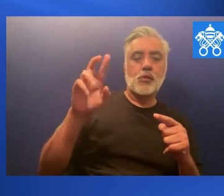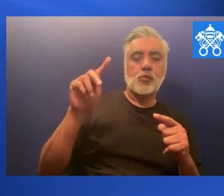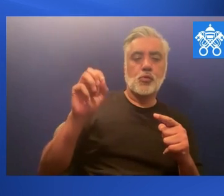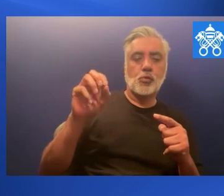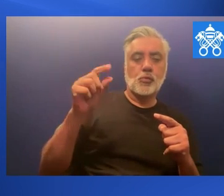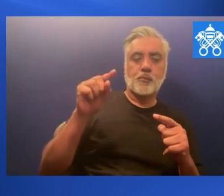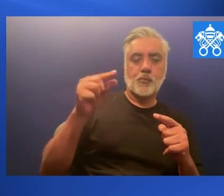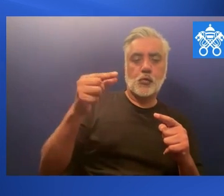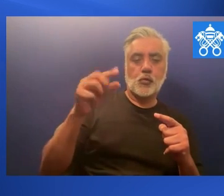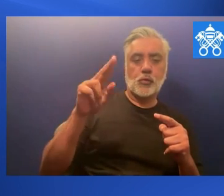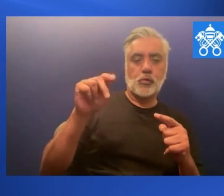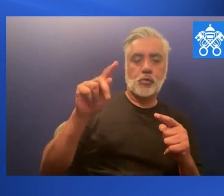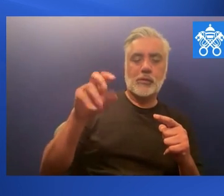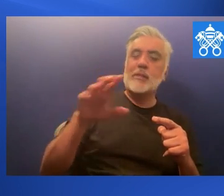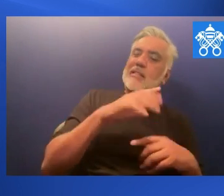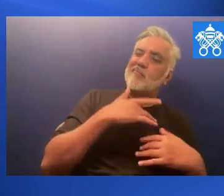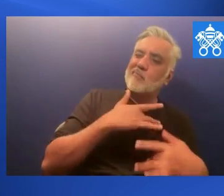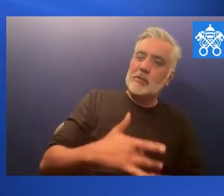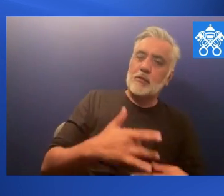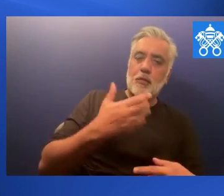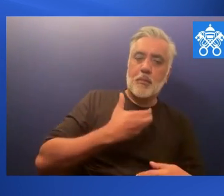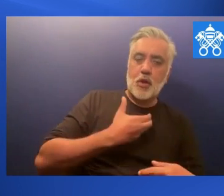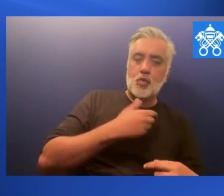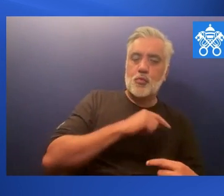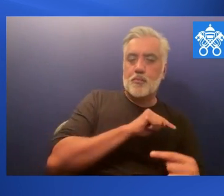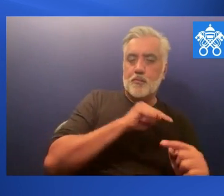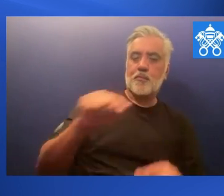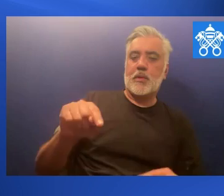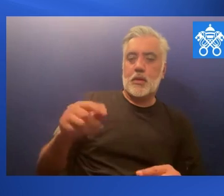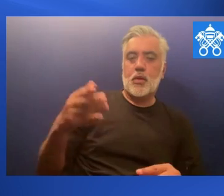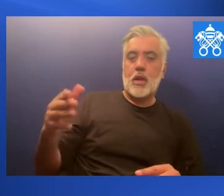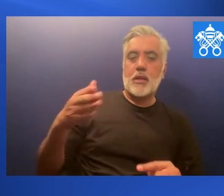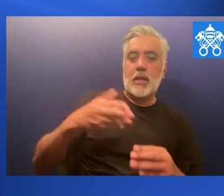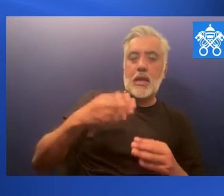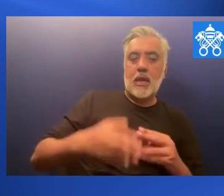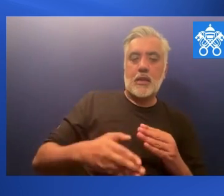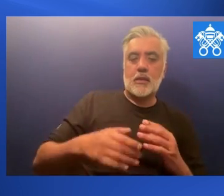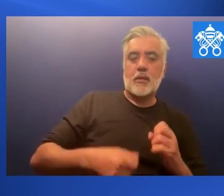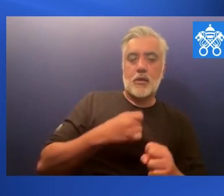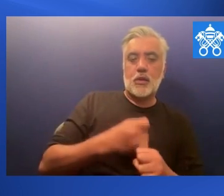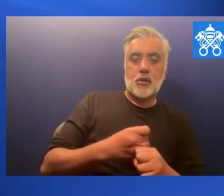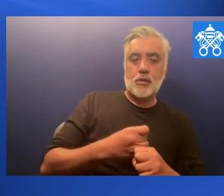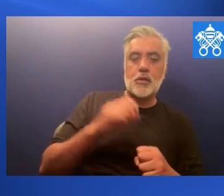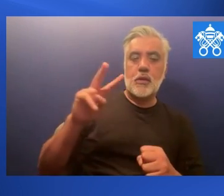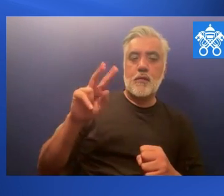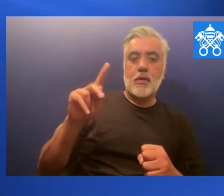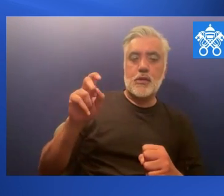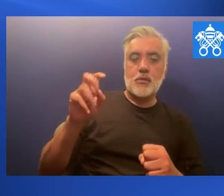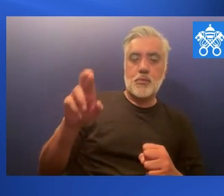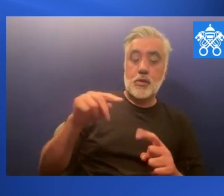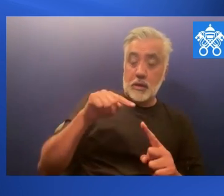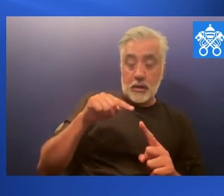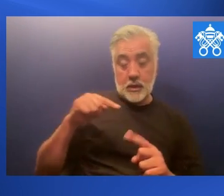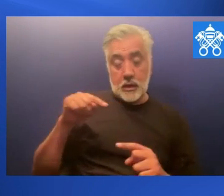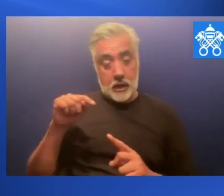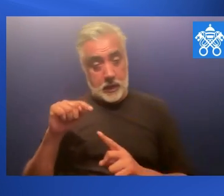Rome, Roberto Gualtieri, here. It's customary for the mayor to be present at the